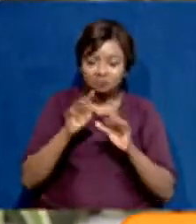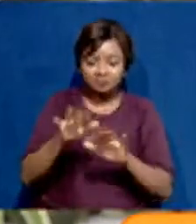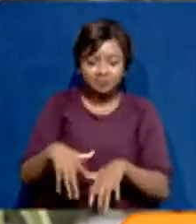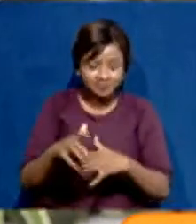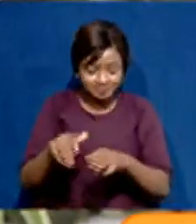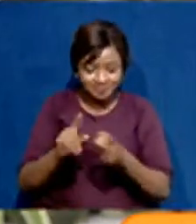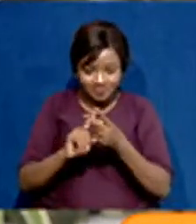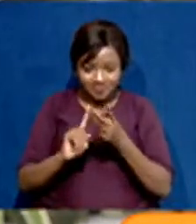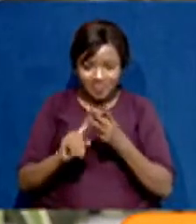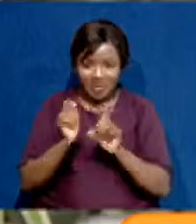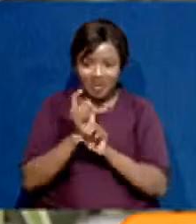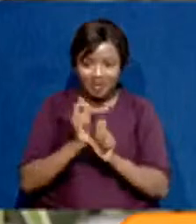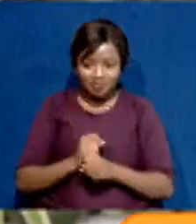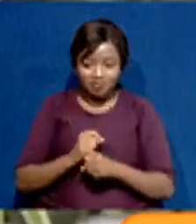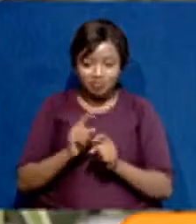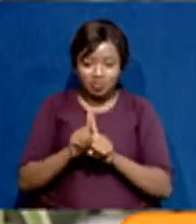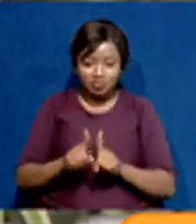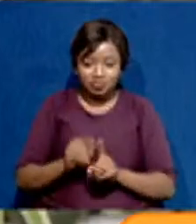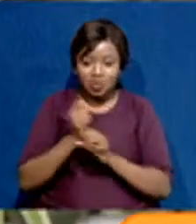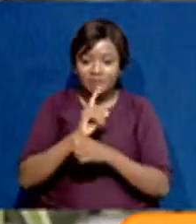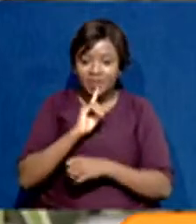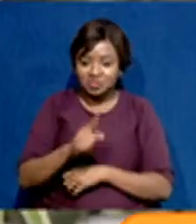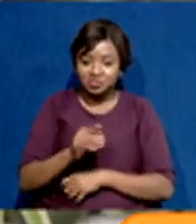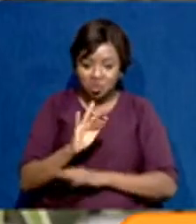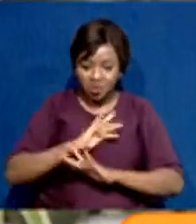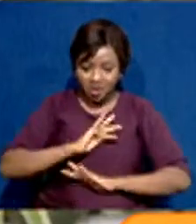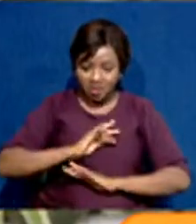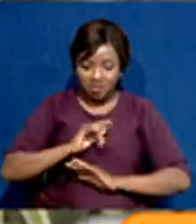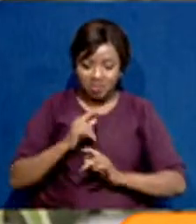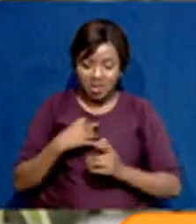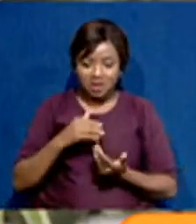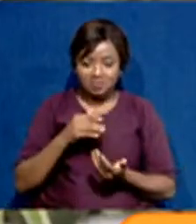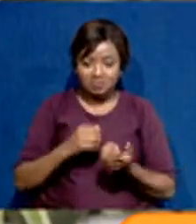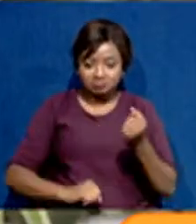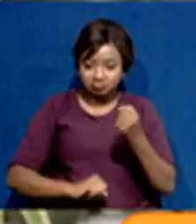and ensure that that contribution is put as part and parcel